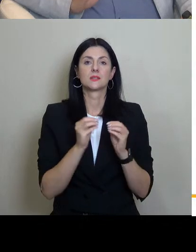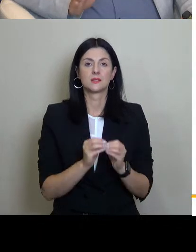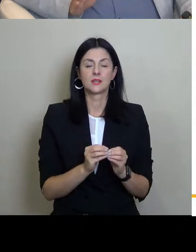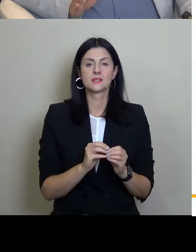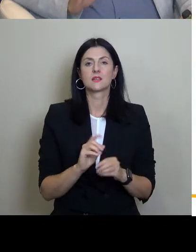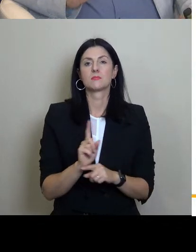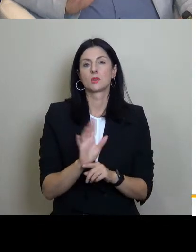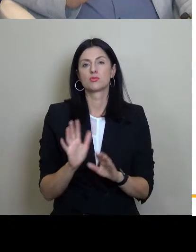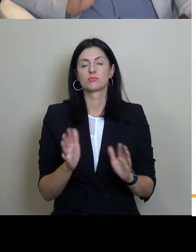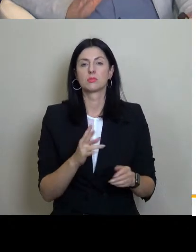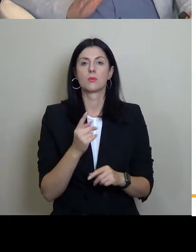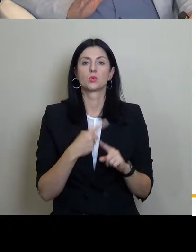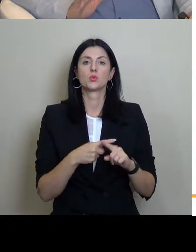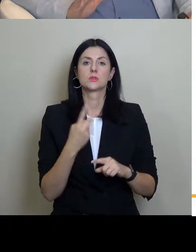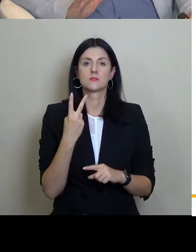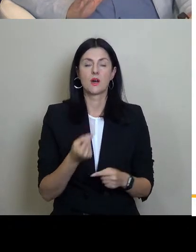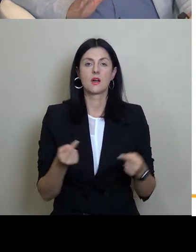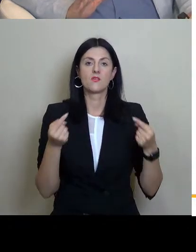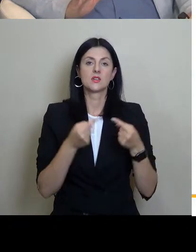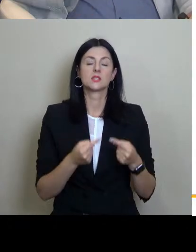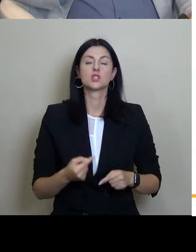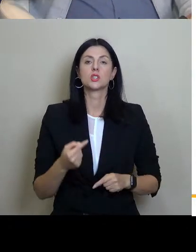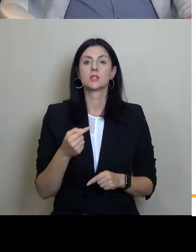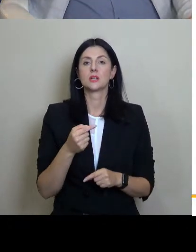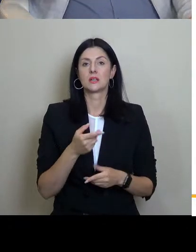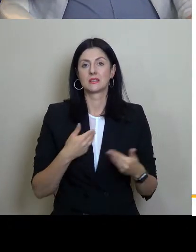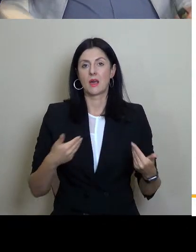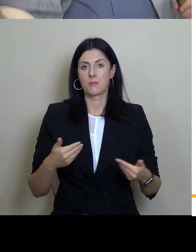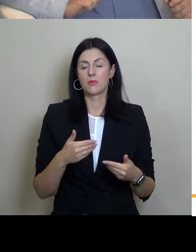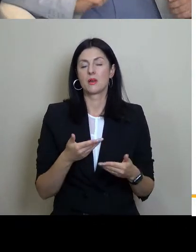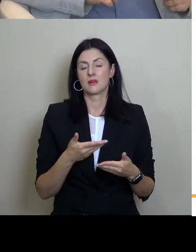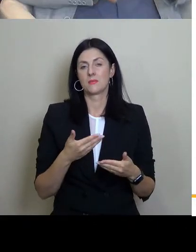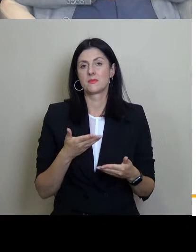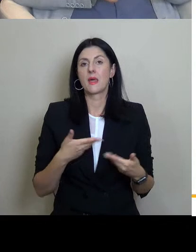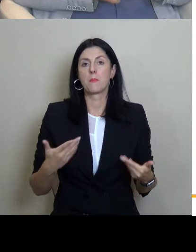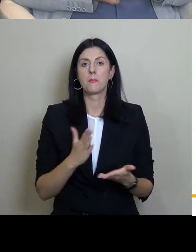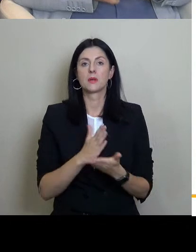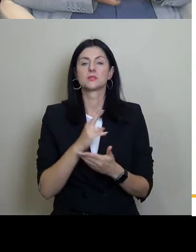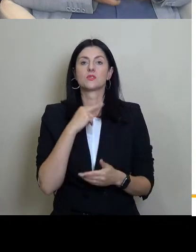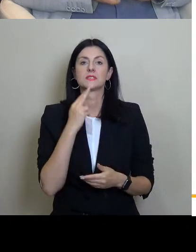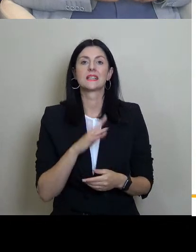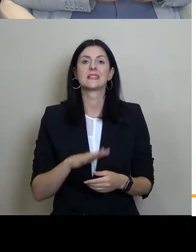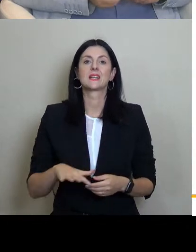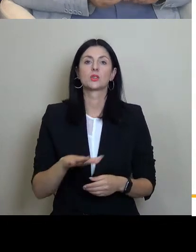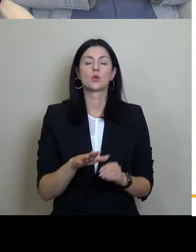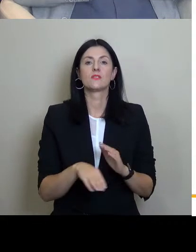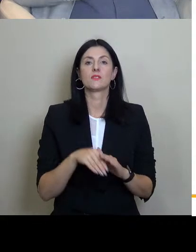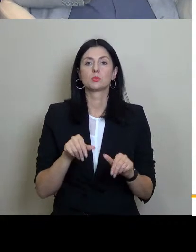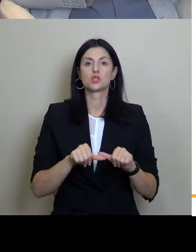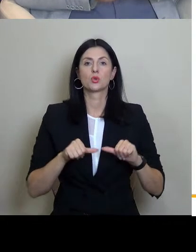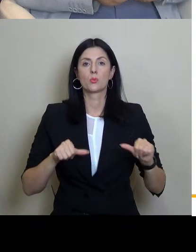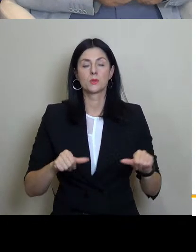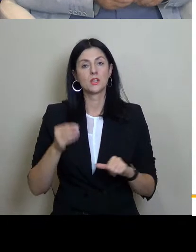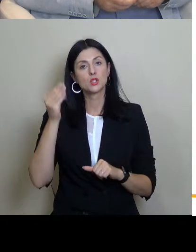dividing by 10 within the deviation of +2, we are creating